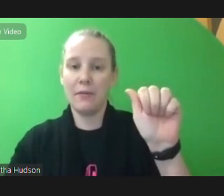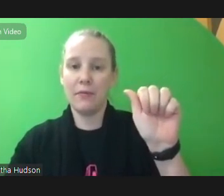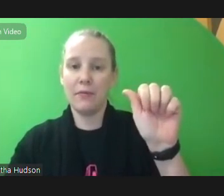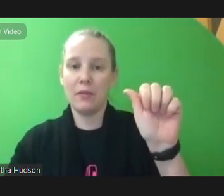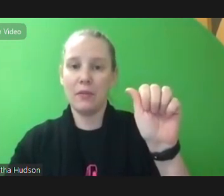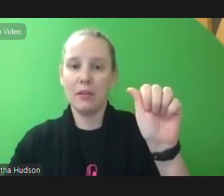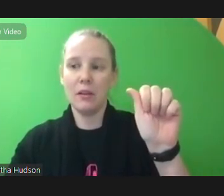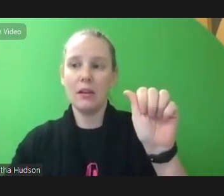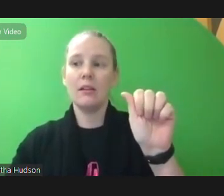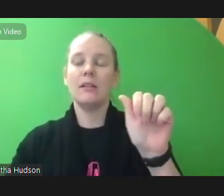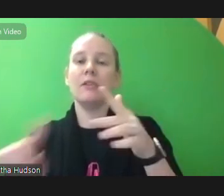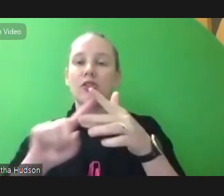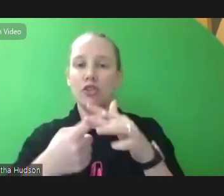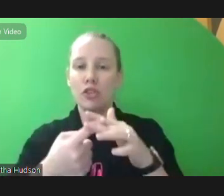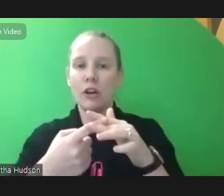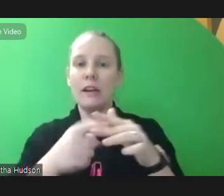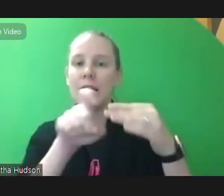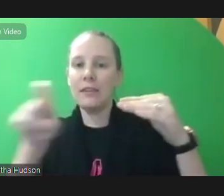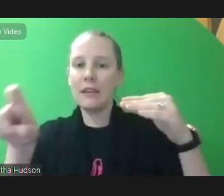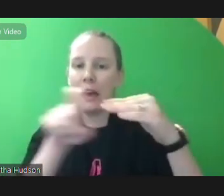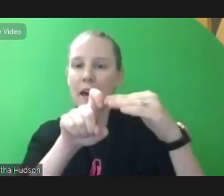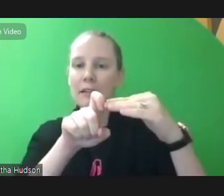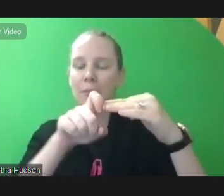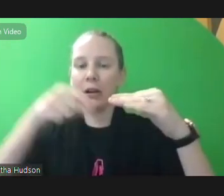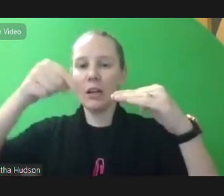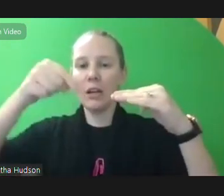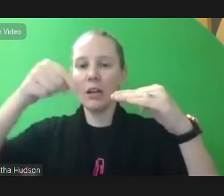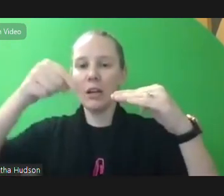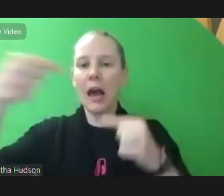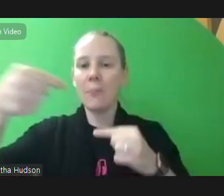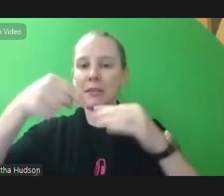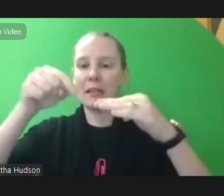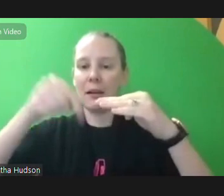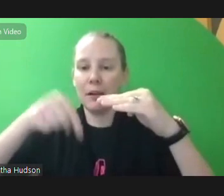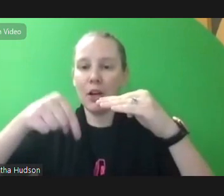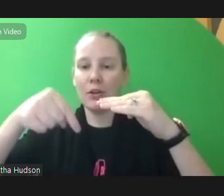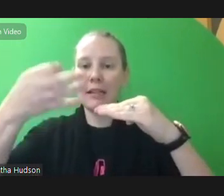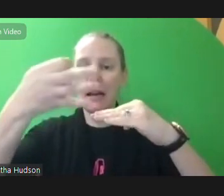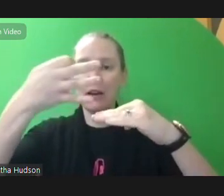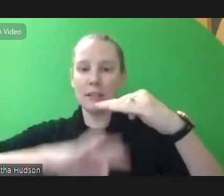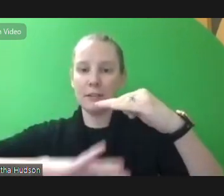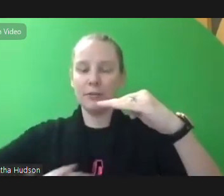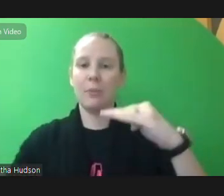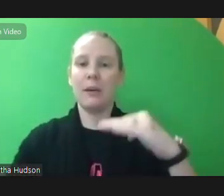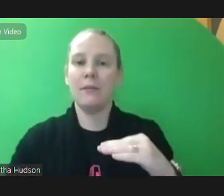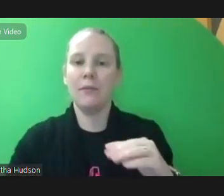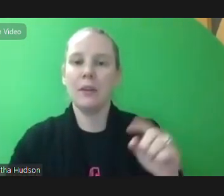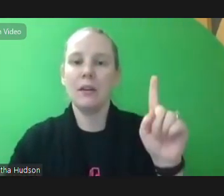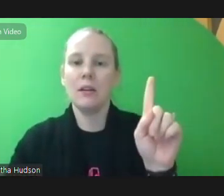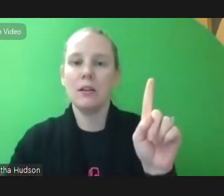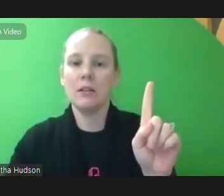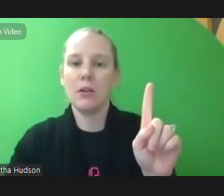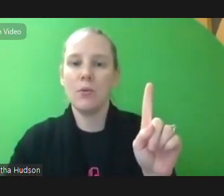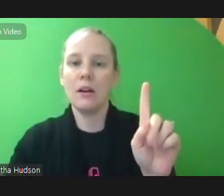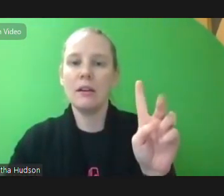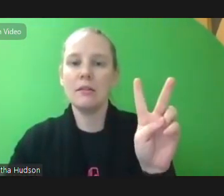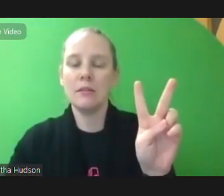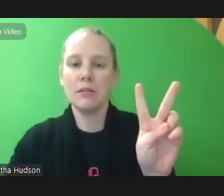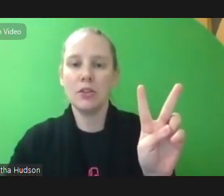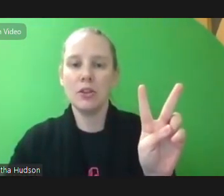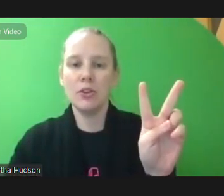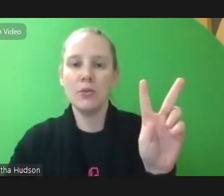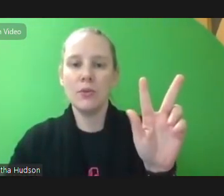A. Now starting at the X, I'm going to go the opposite. I'm going to go down to flip it. So